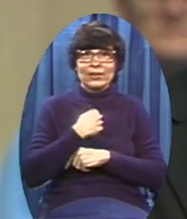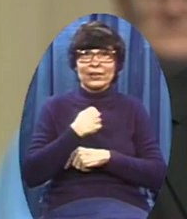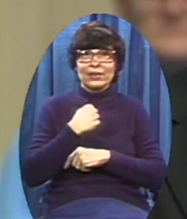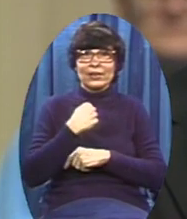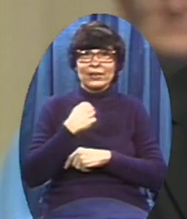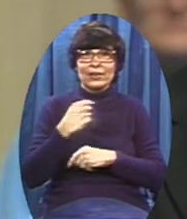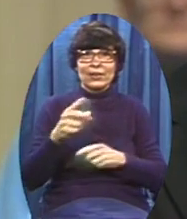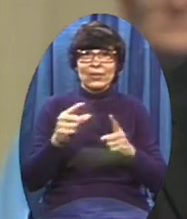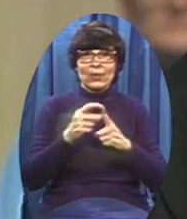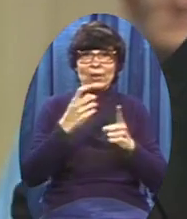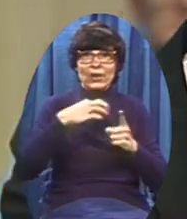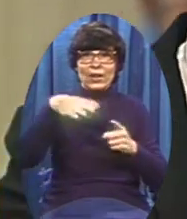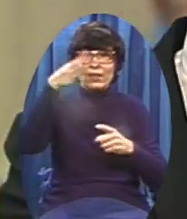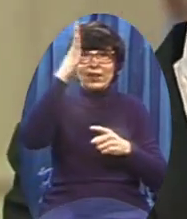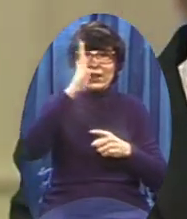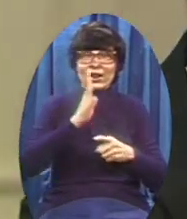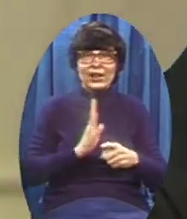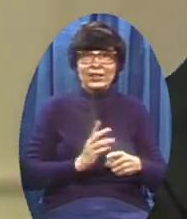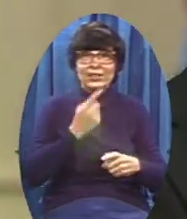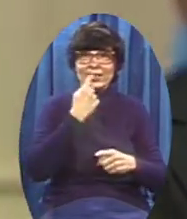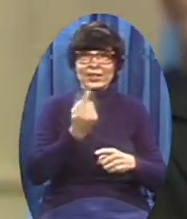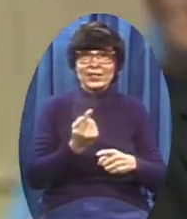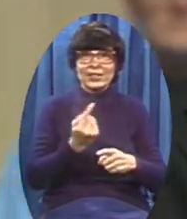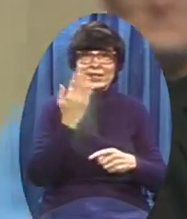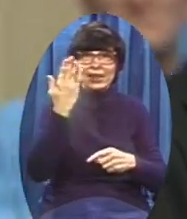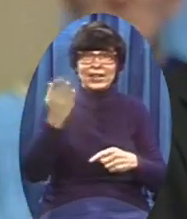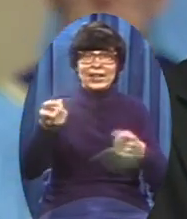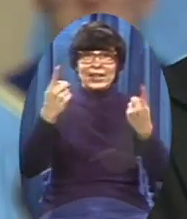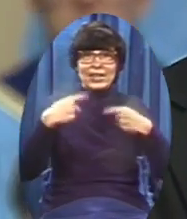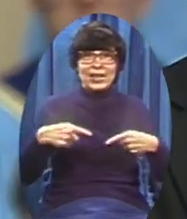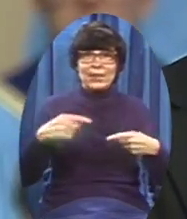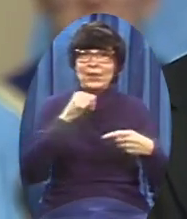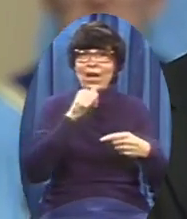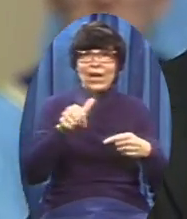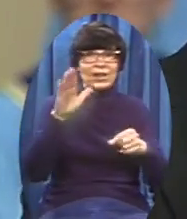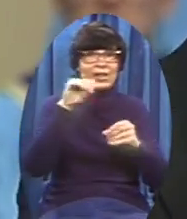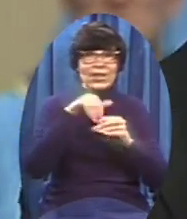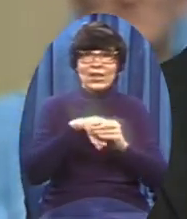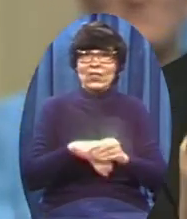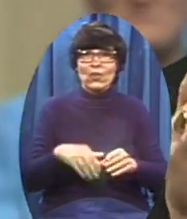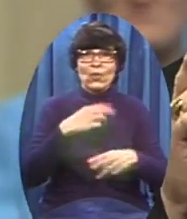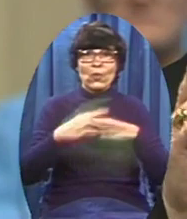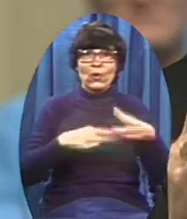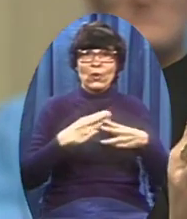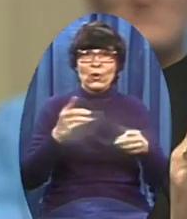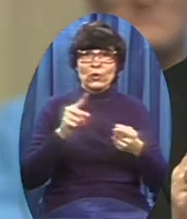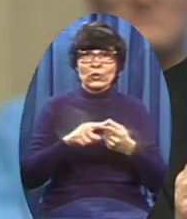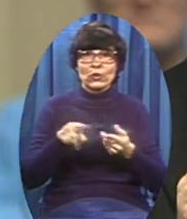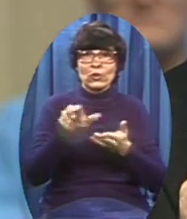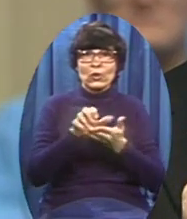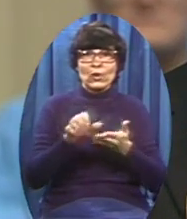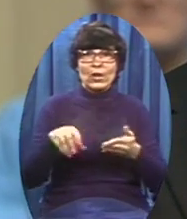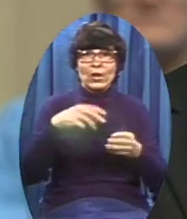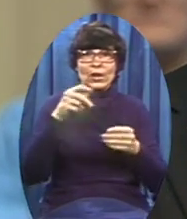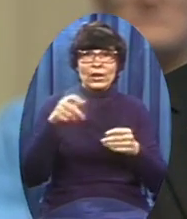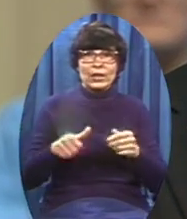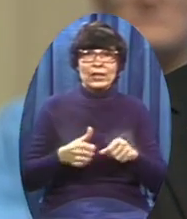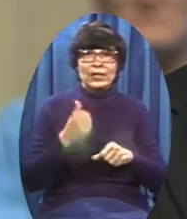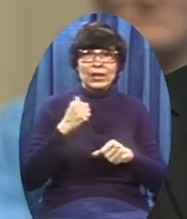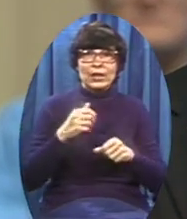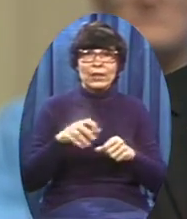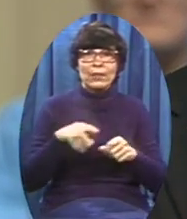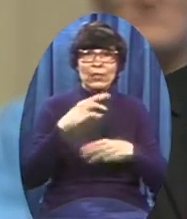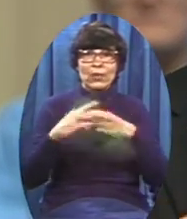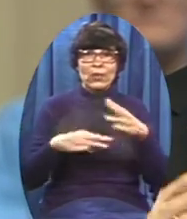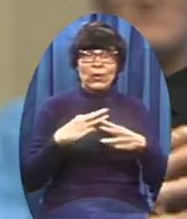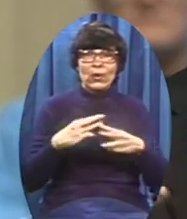The Word of God goes on to say that He came not into this world to condemn the world, but that the world through Him might